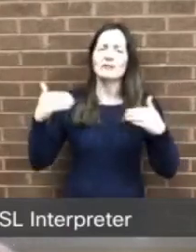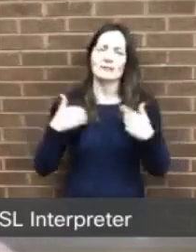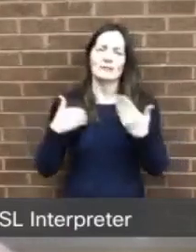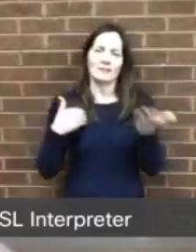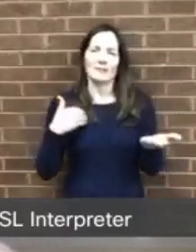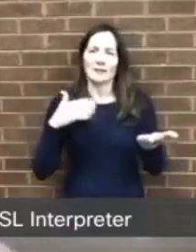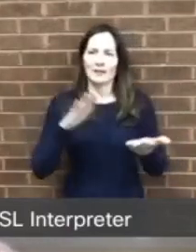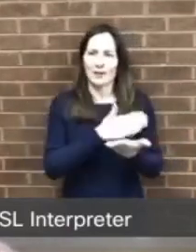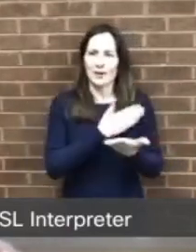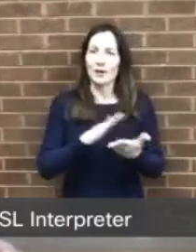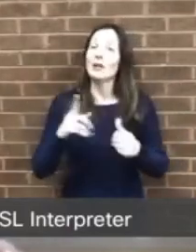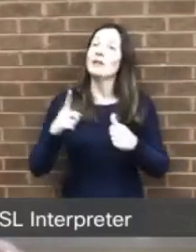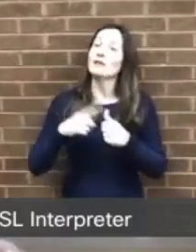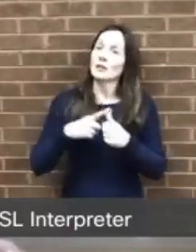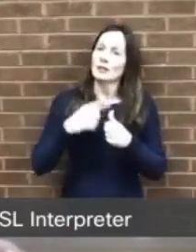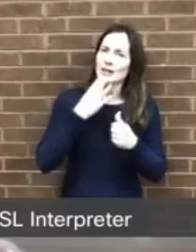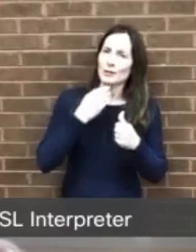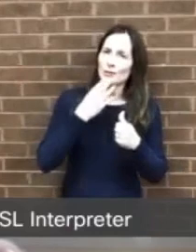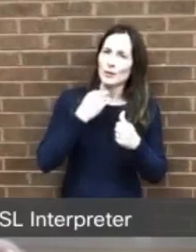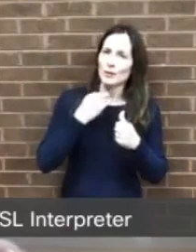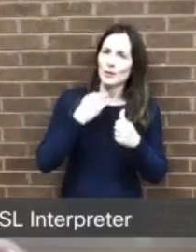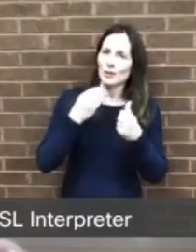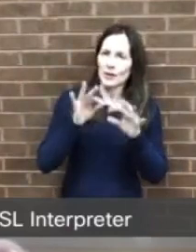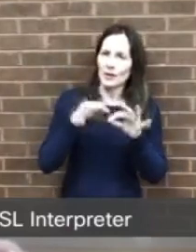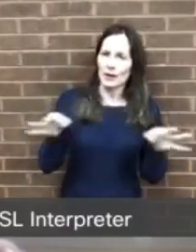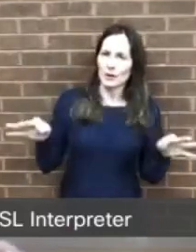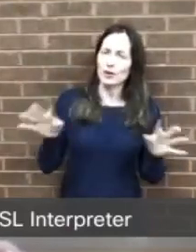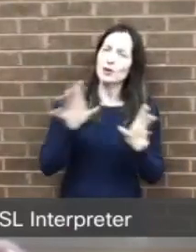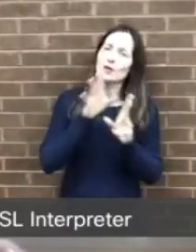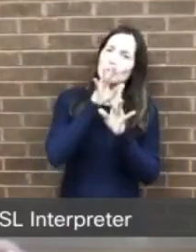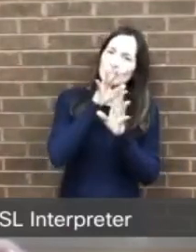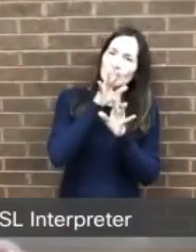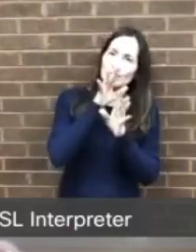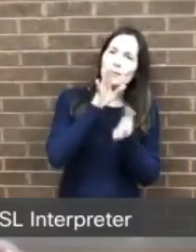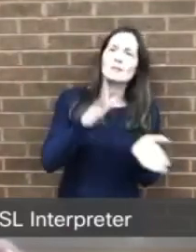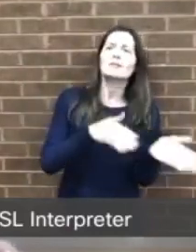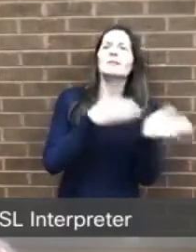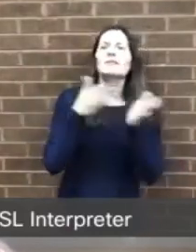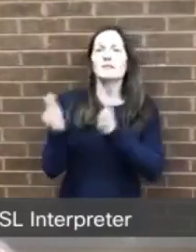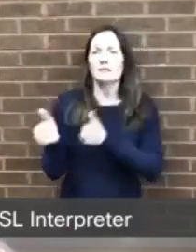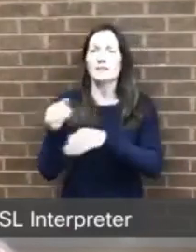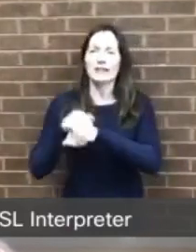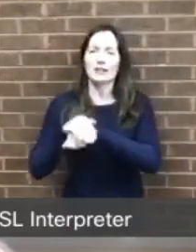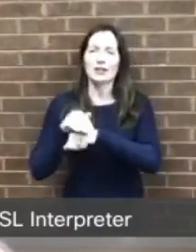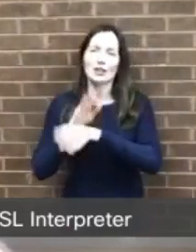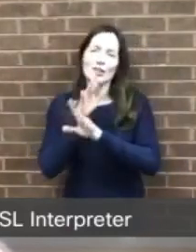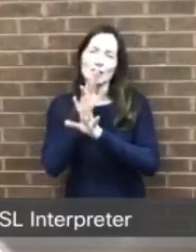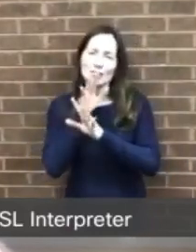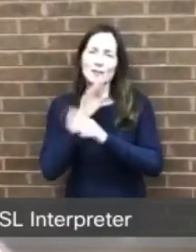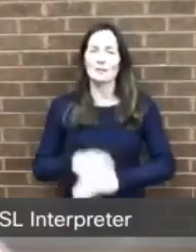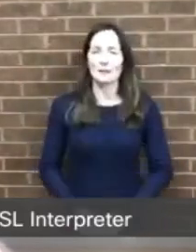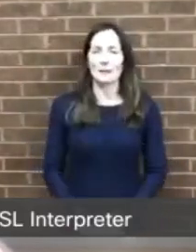Hebrew first, followed by the fairly familiar English lyrics.